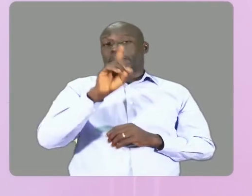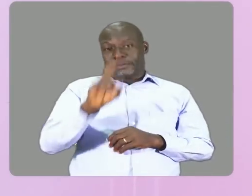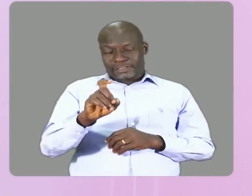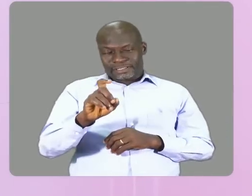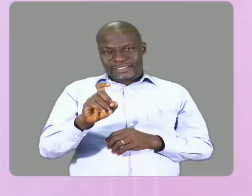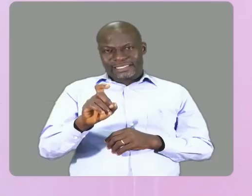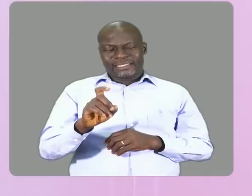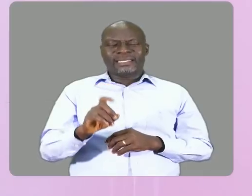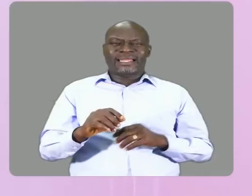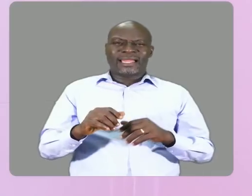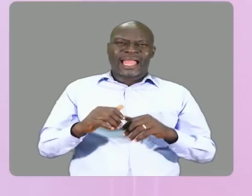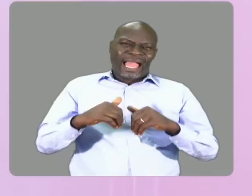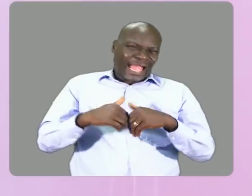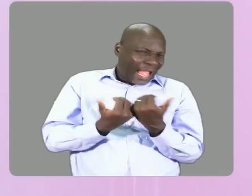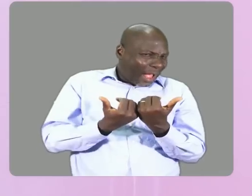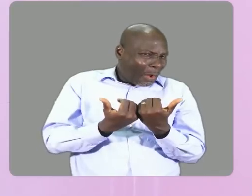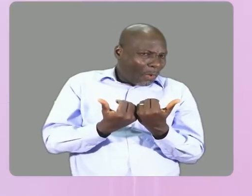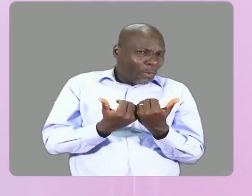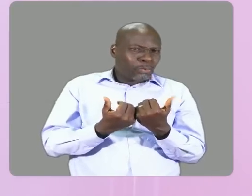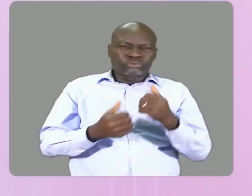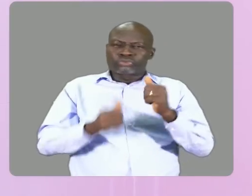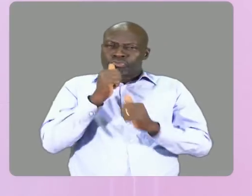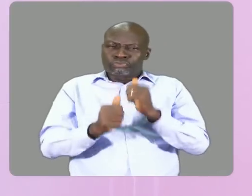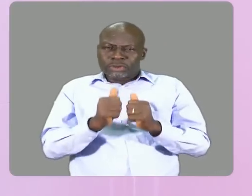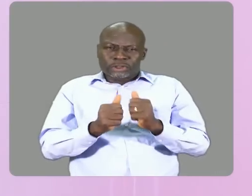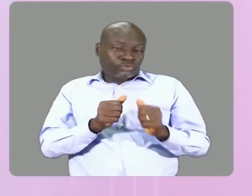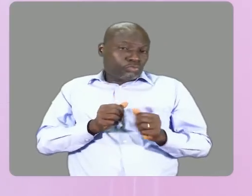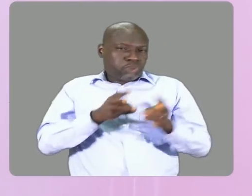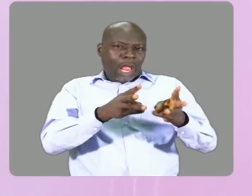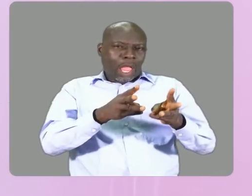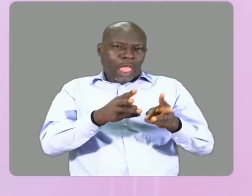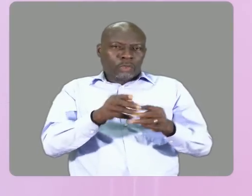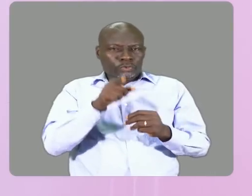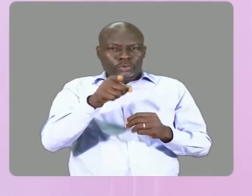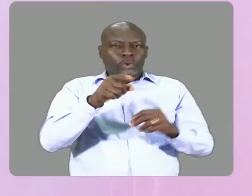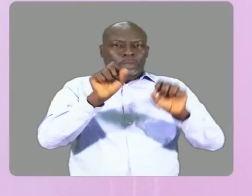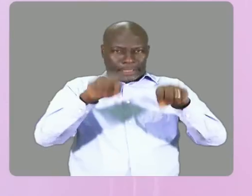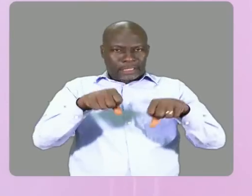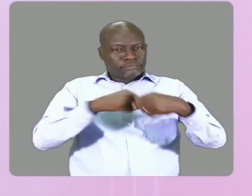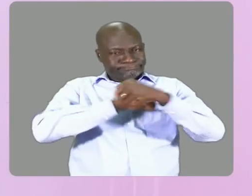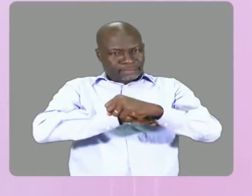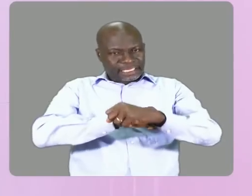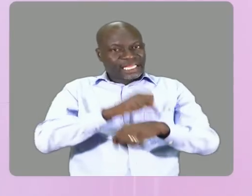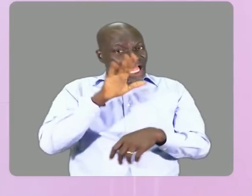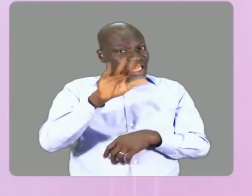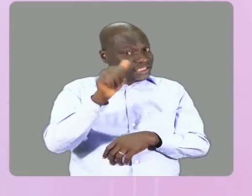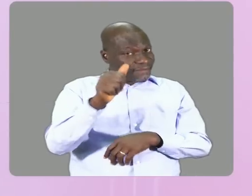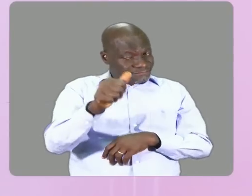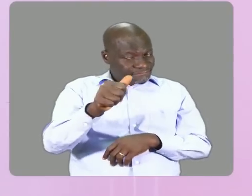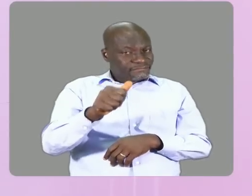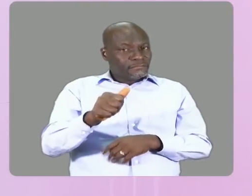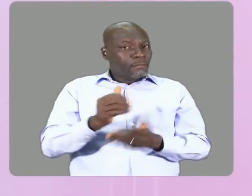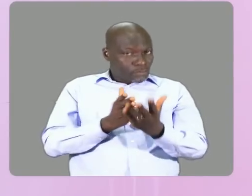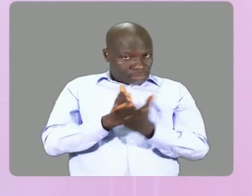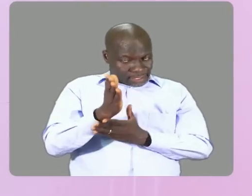no eye se okwan papa benso ana onipa awo te iwiase ebetumi afa